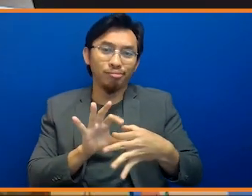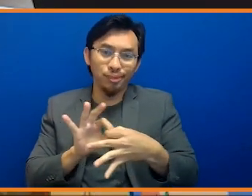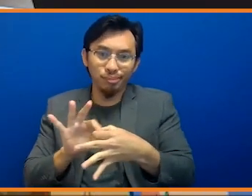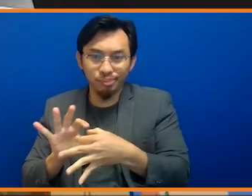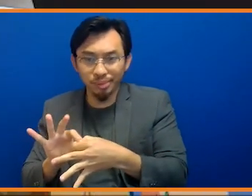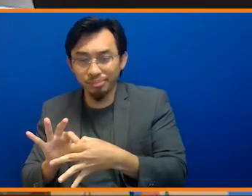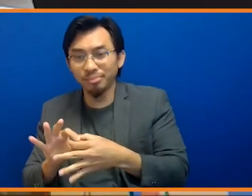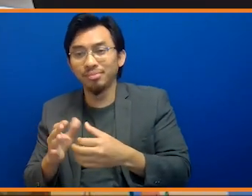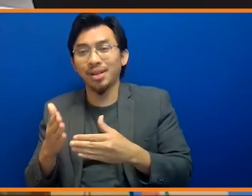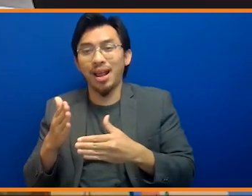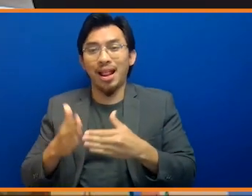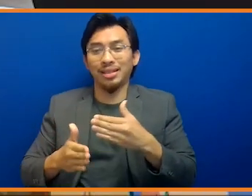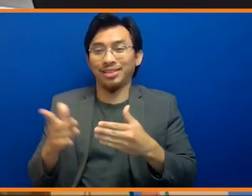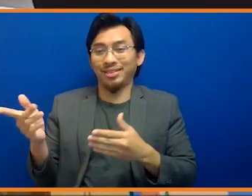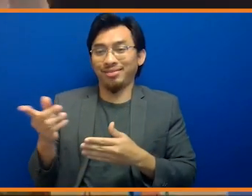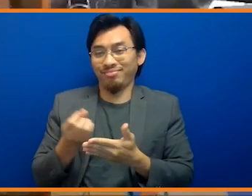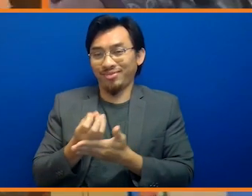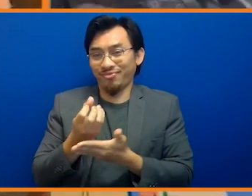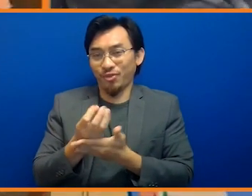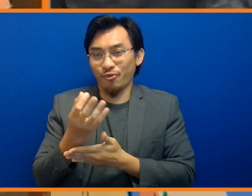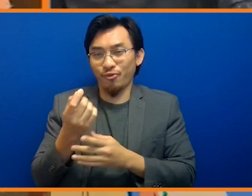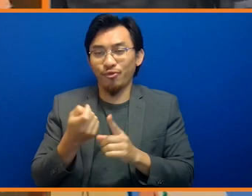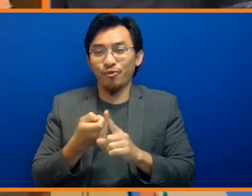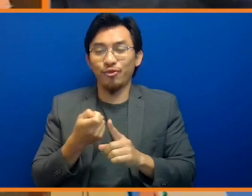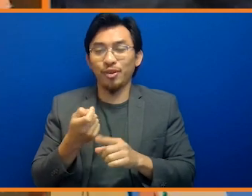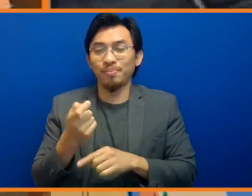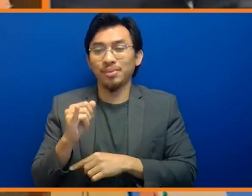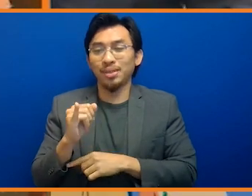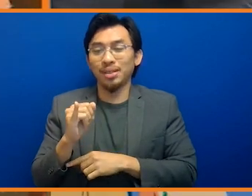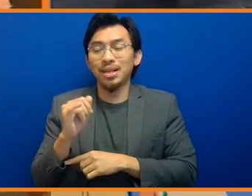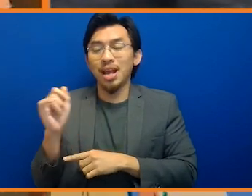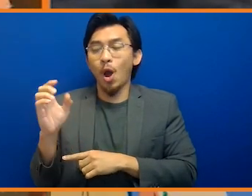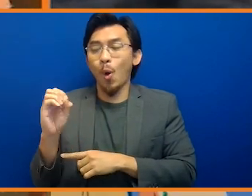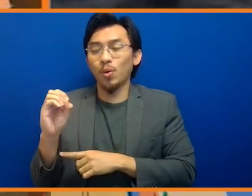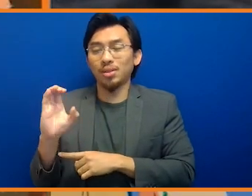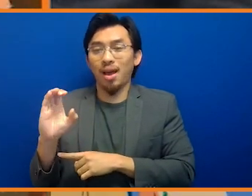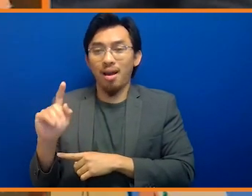think the last message from Ibu Okta,